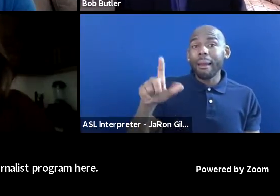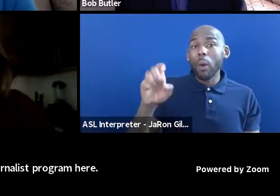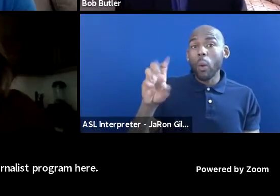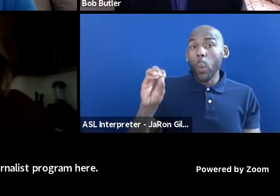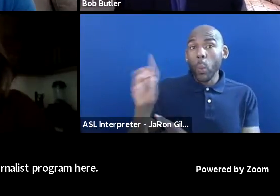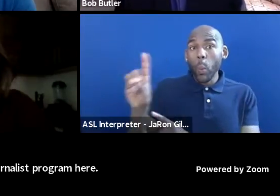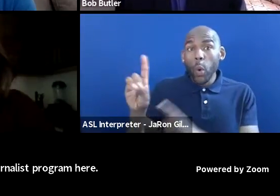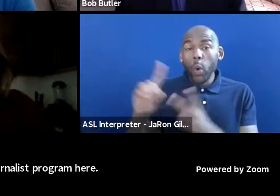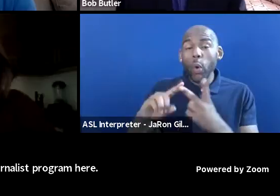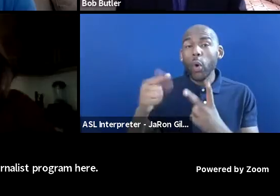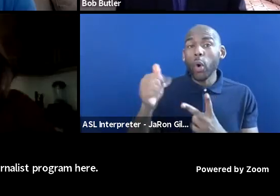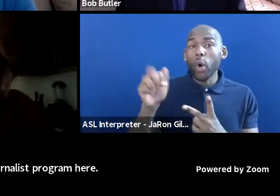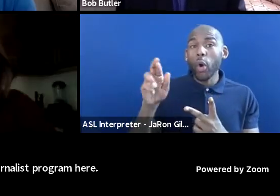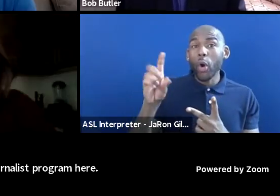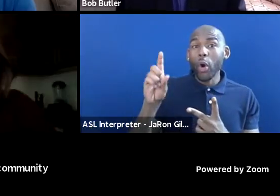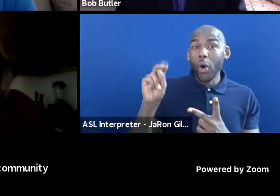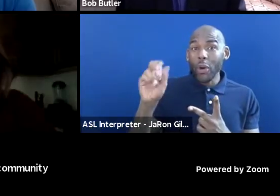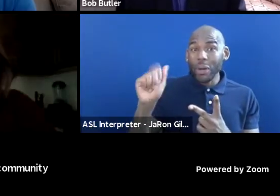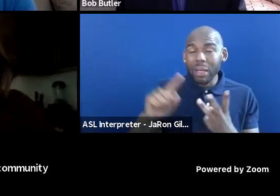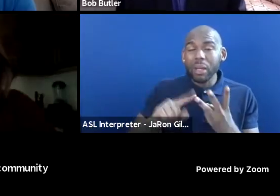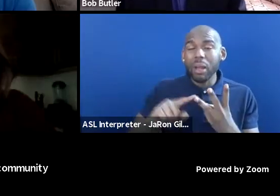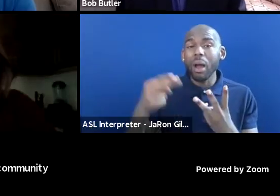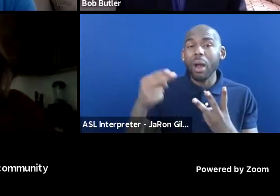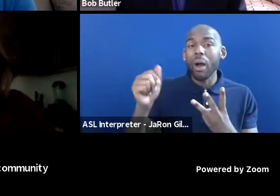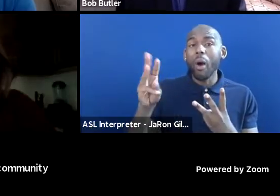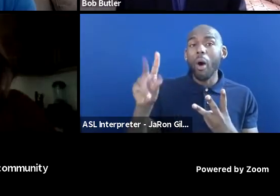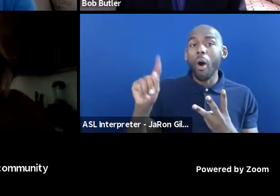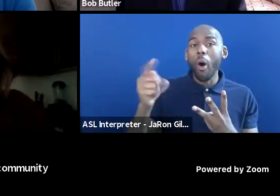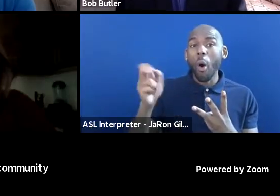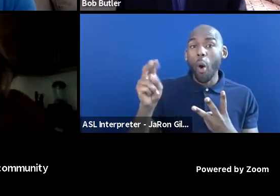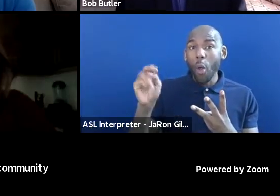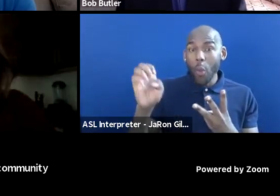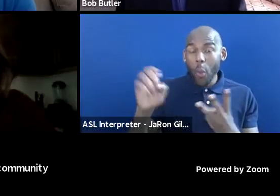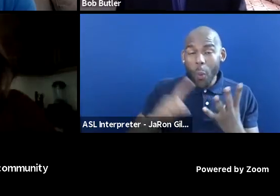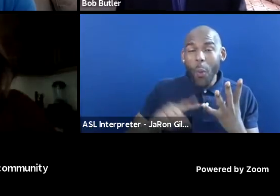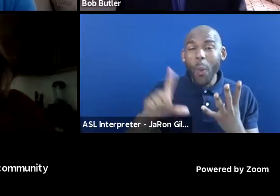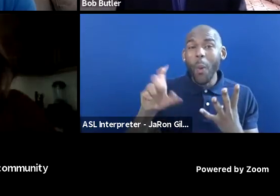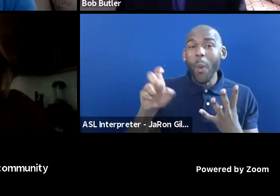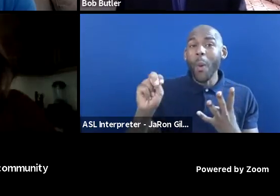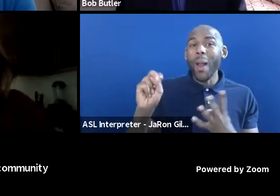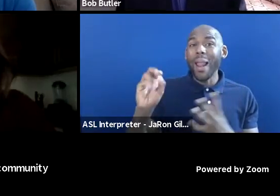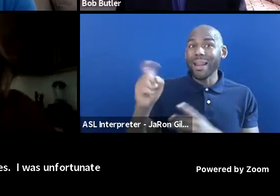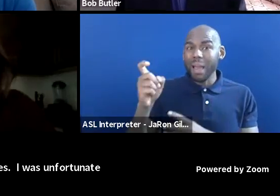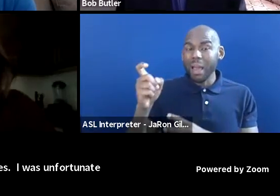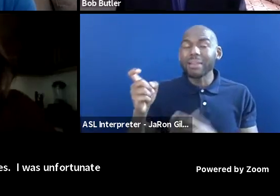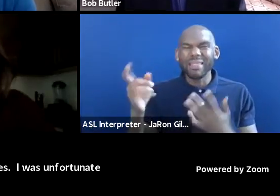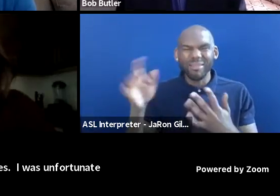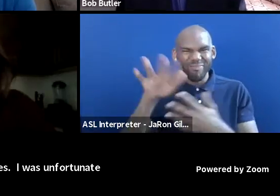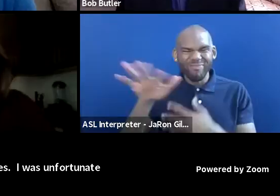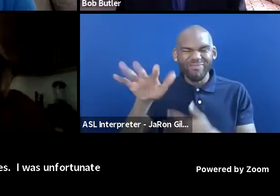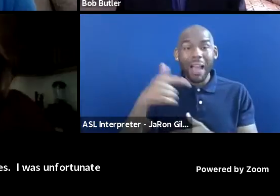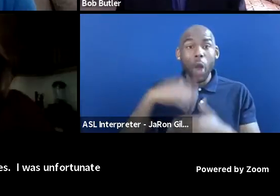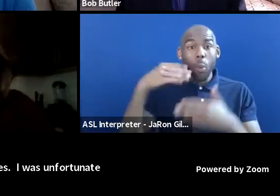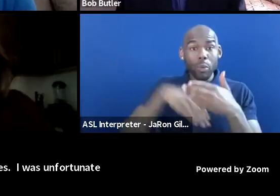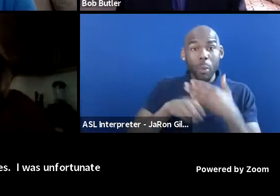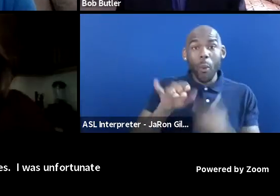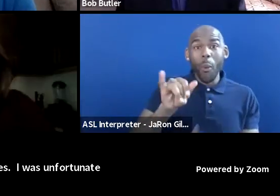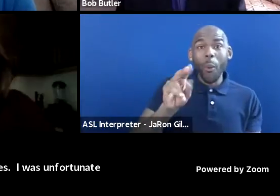Bay, Gardena, Hawthorne, Lenox. I'm fortunate because I was born in Inglewood. I went to middle school in